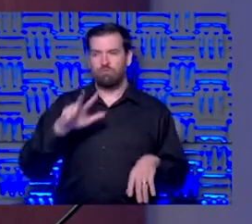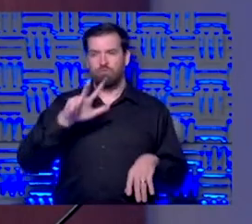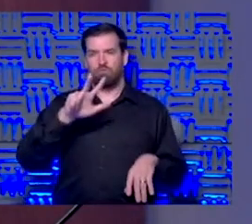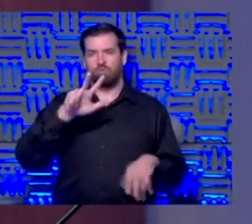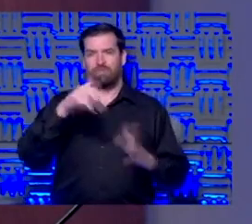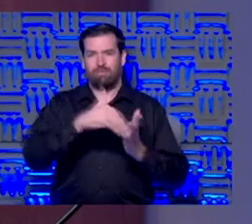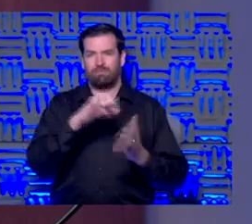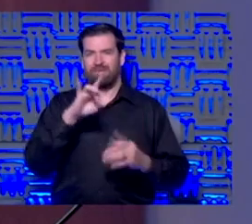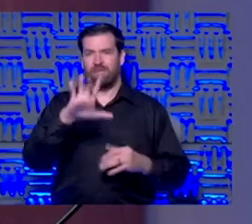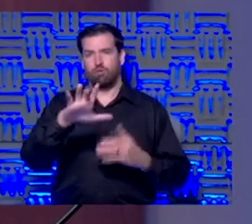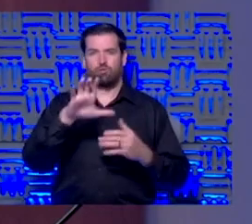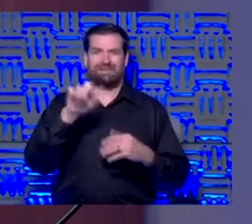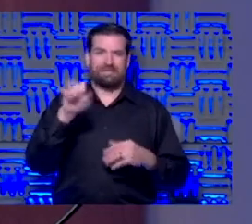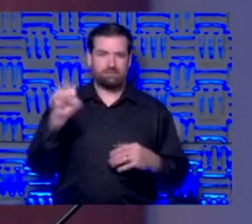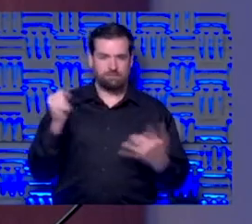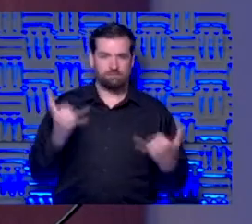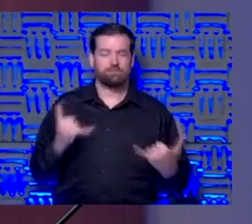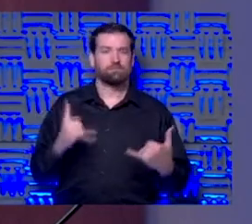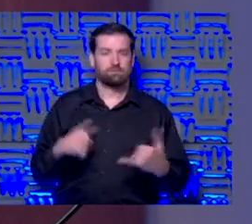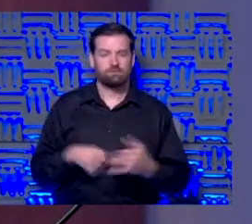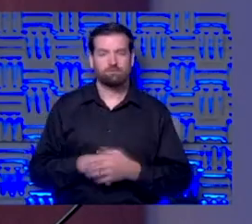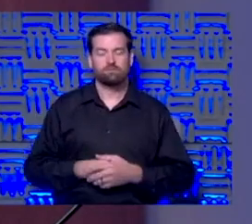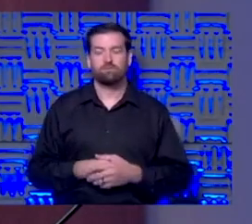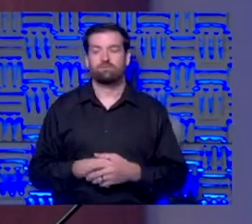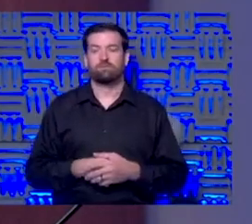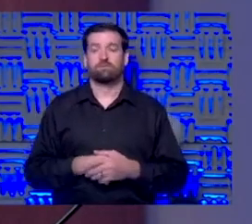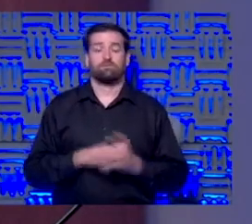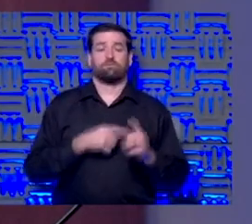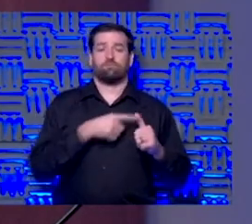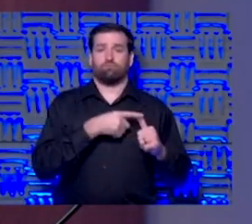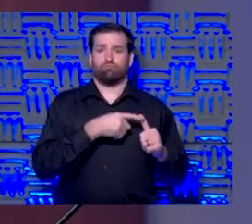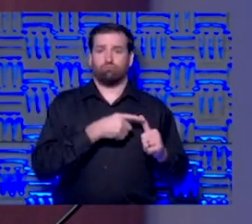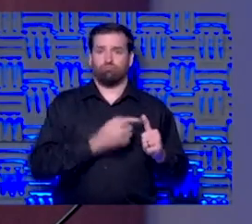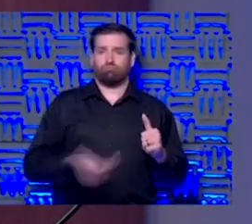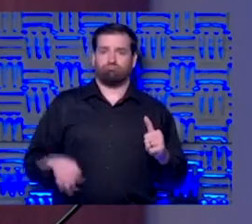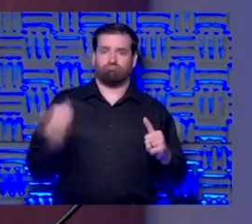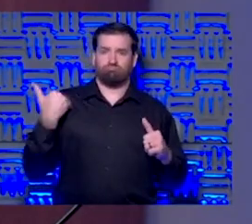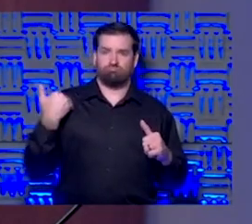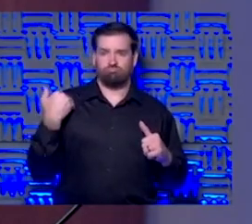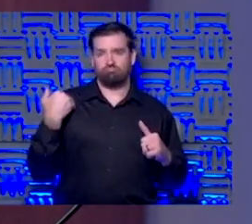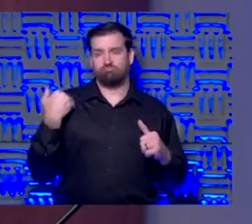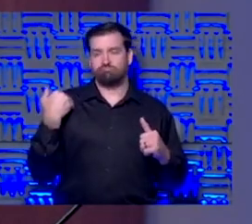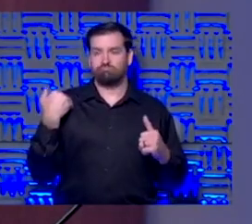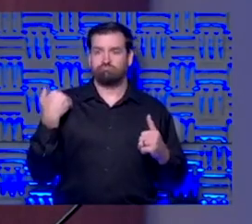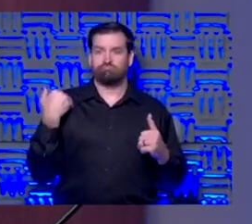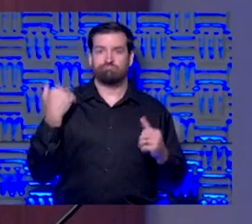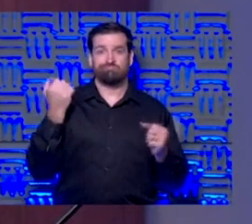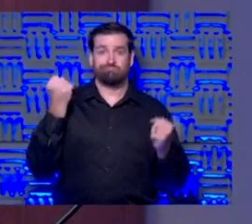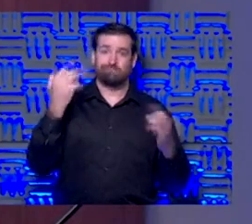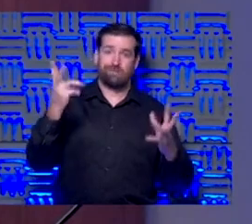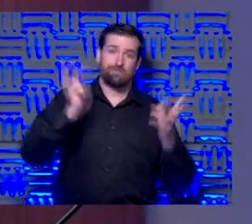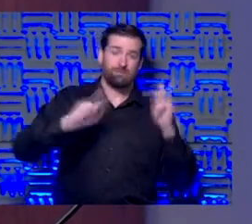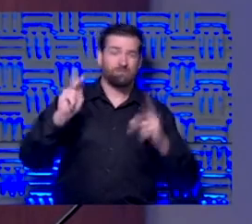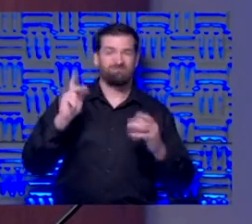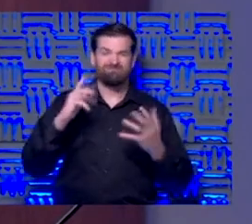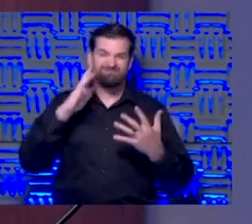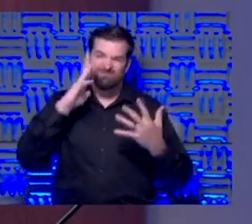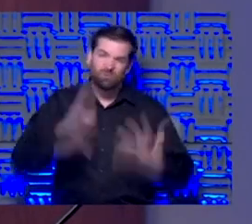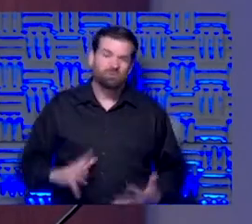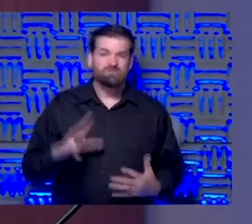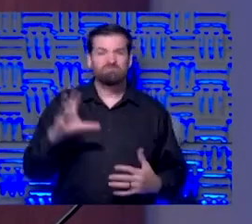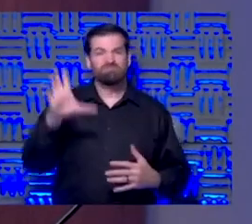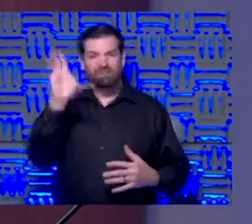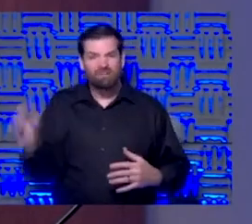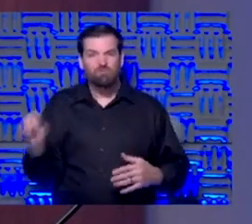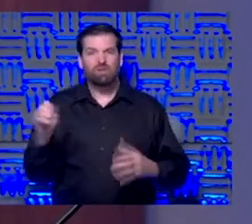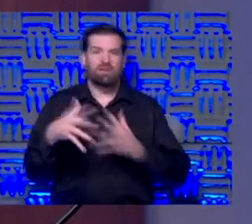3,800 cases right now. And first we were seeing many people, unfortunately, in our African-American